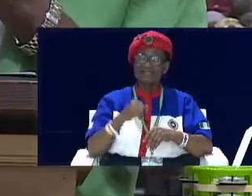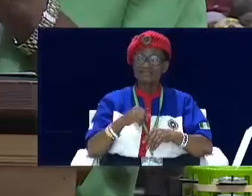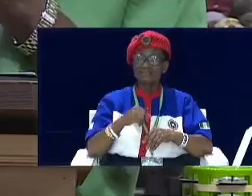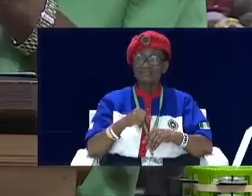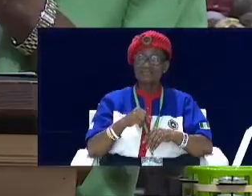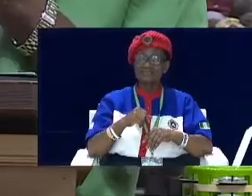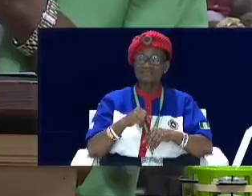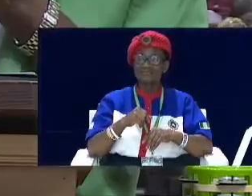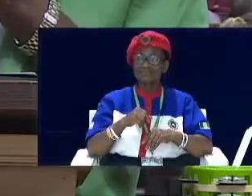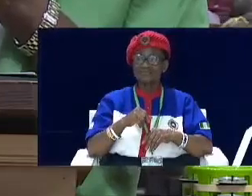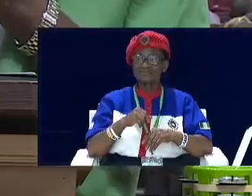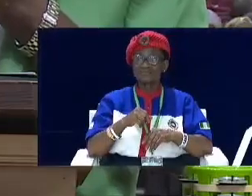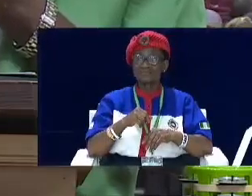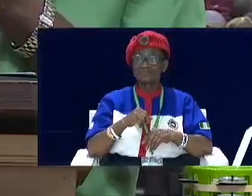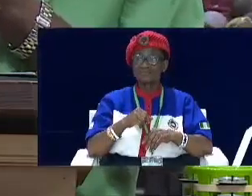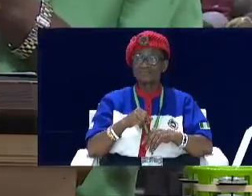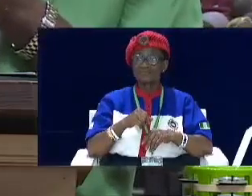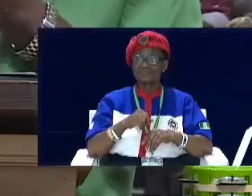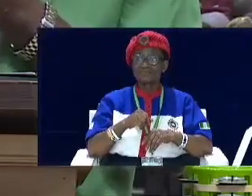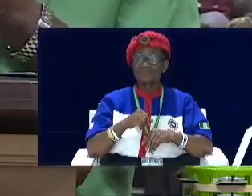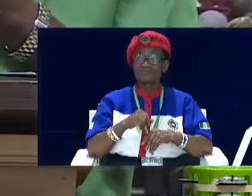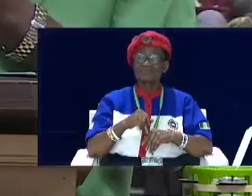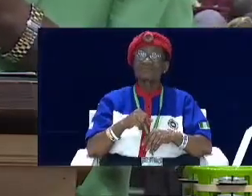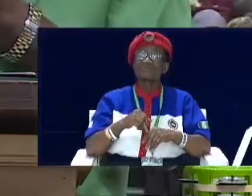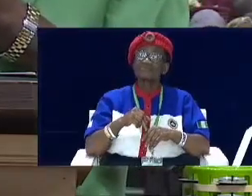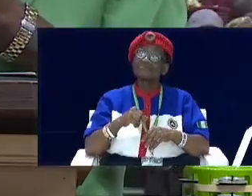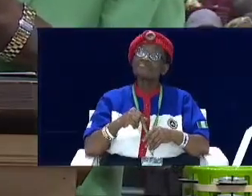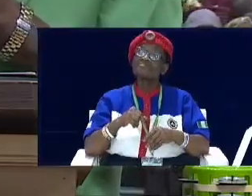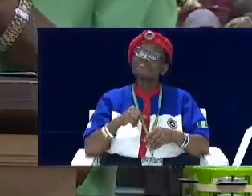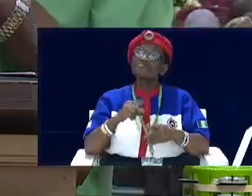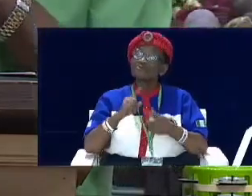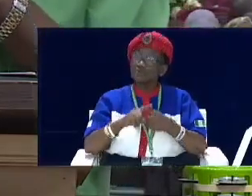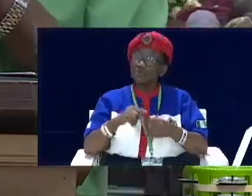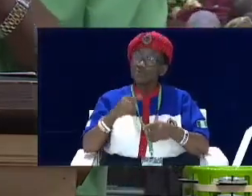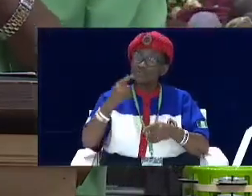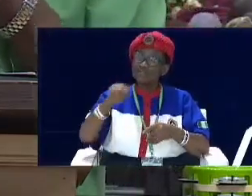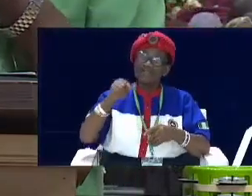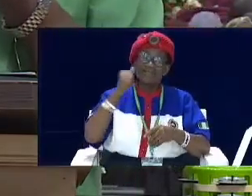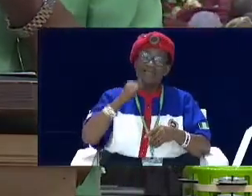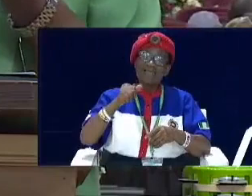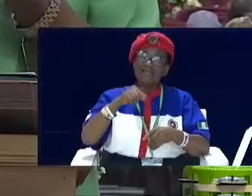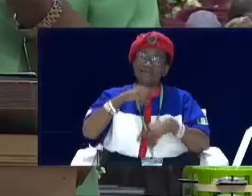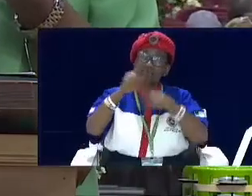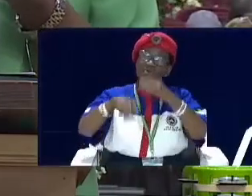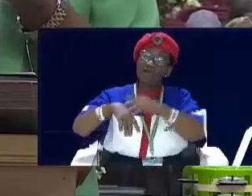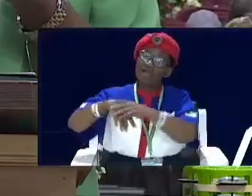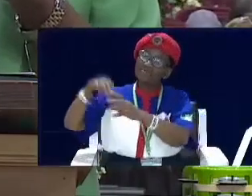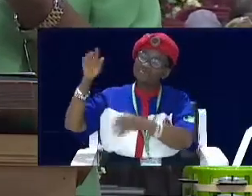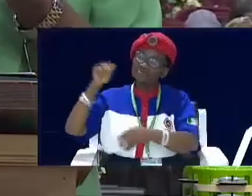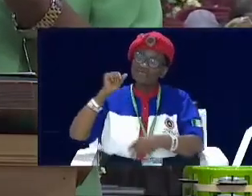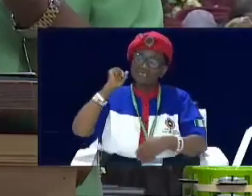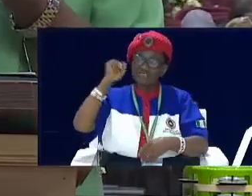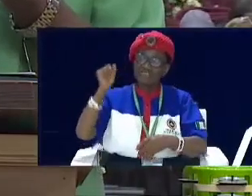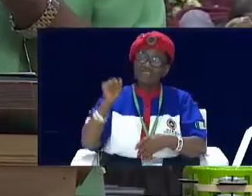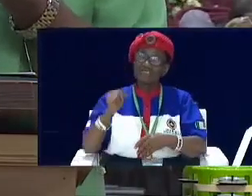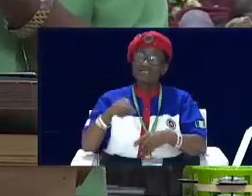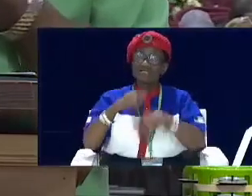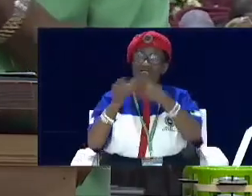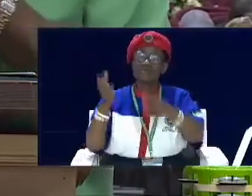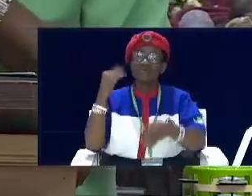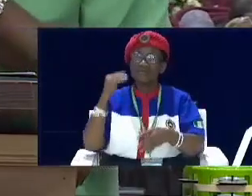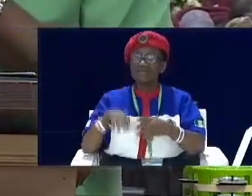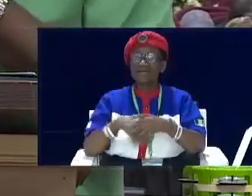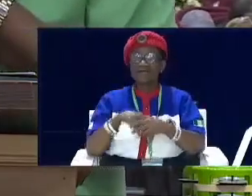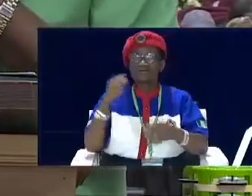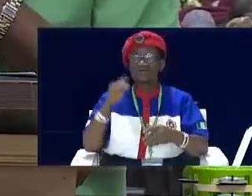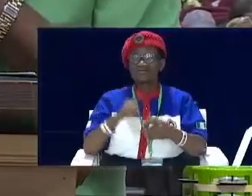He said, in that case, girl, you go out. Oh, I let you only come up here. No, Daddy. She went out. Yeah, Daddy. And then she